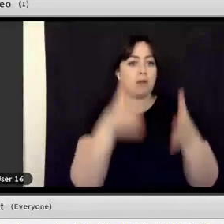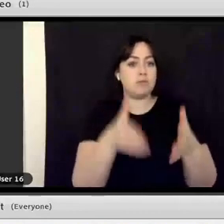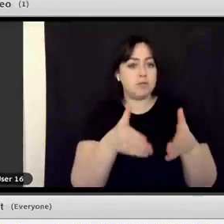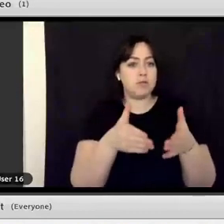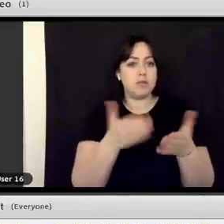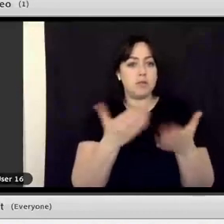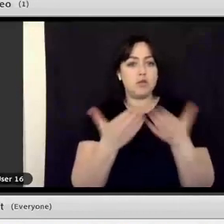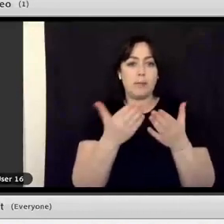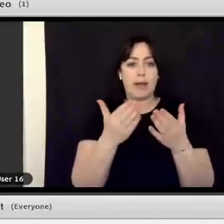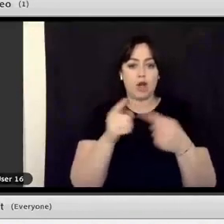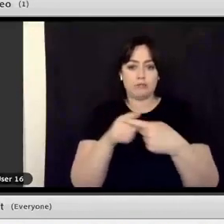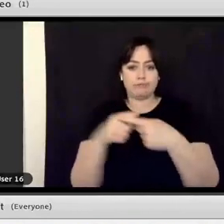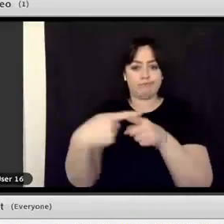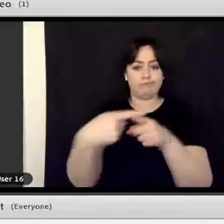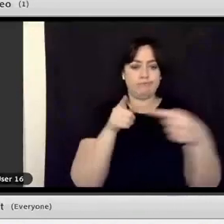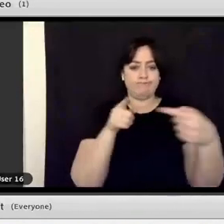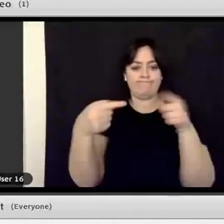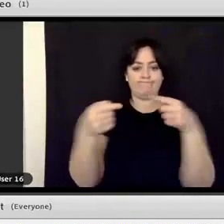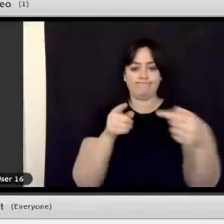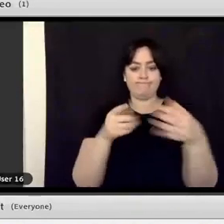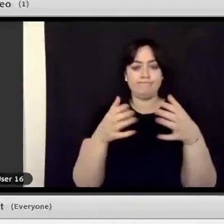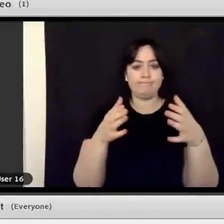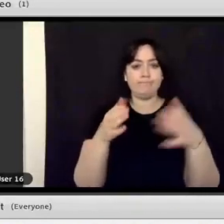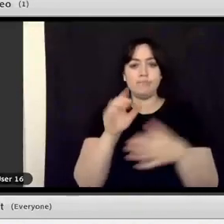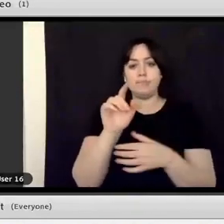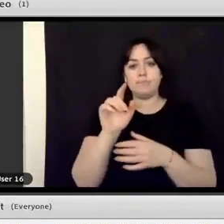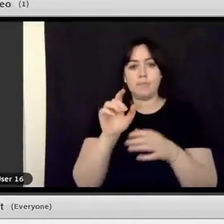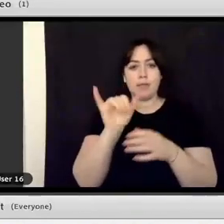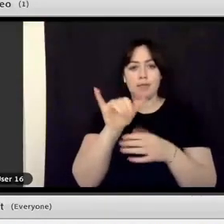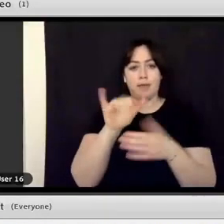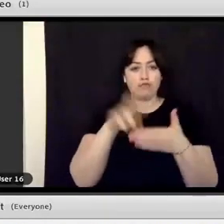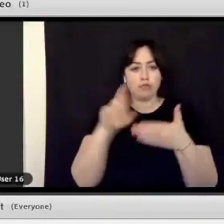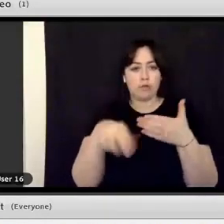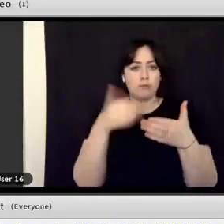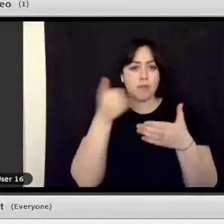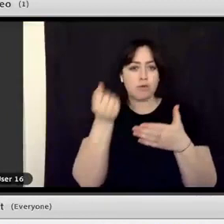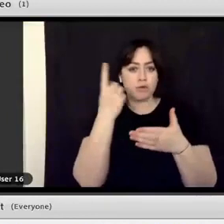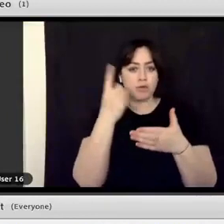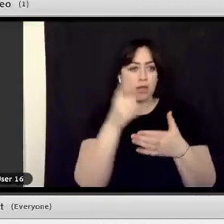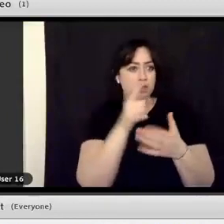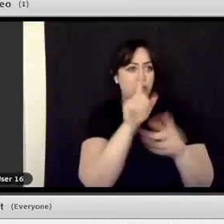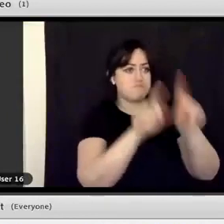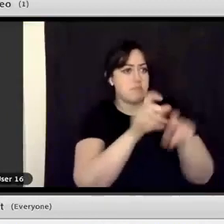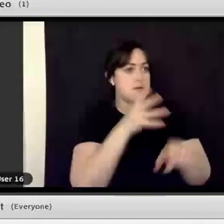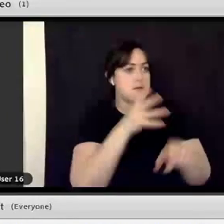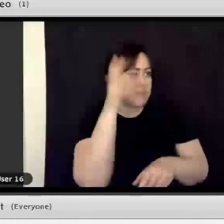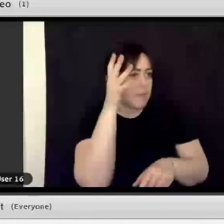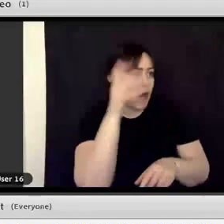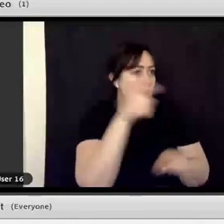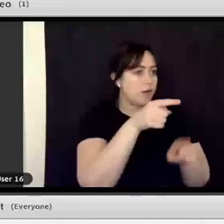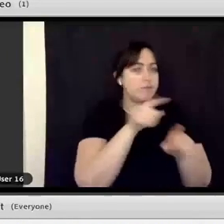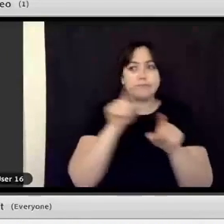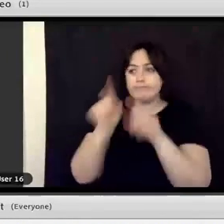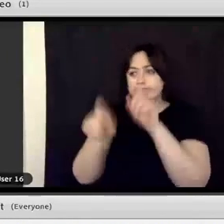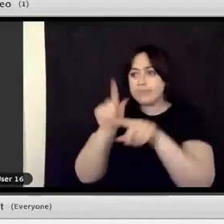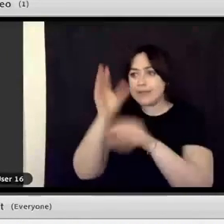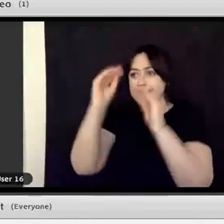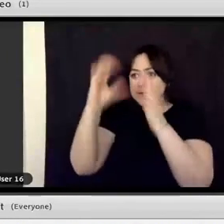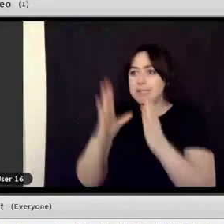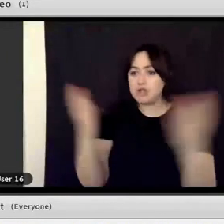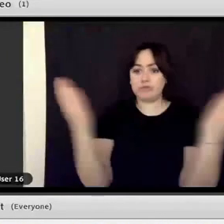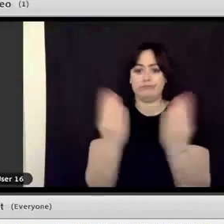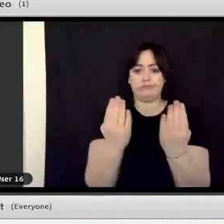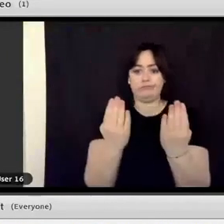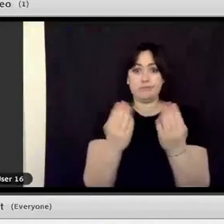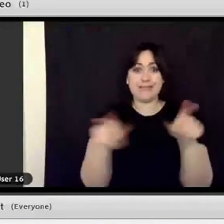results? So knowing what a parent said and a teacher said, and are they the same? And if they're different, that also gives you more